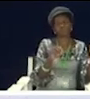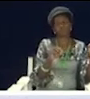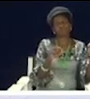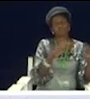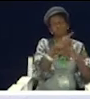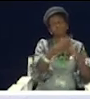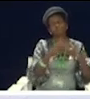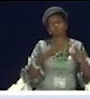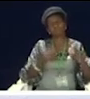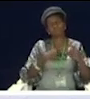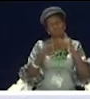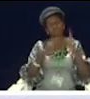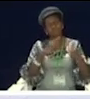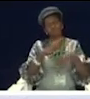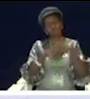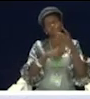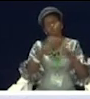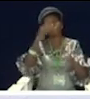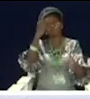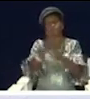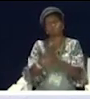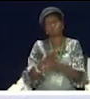When we talk about faith,